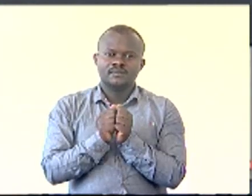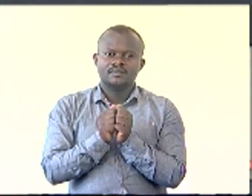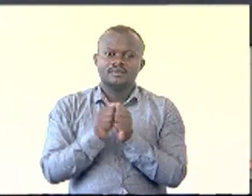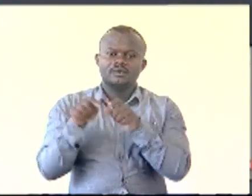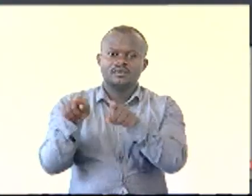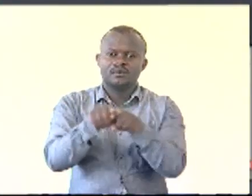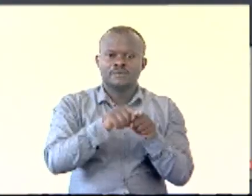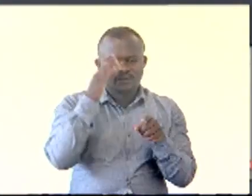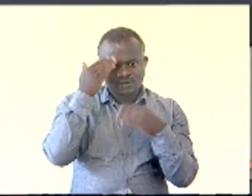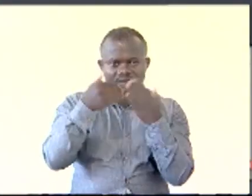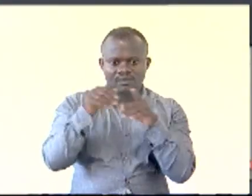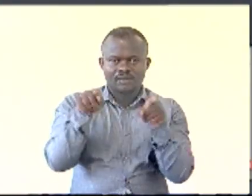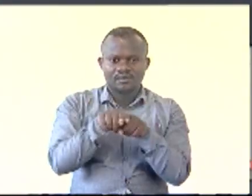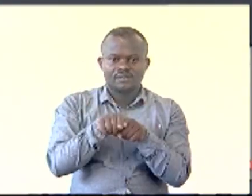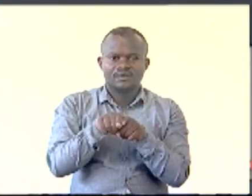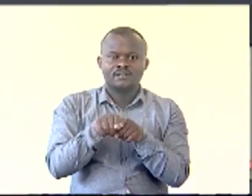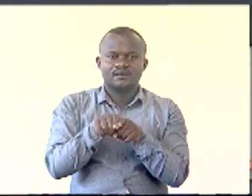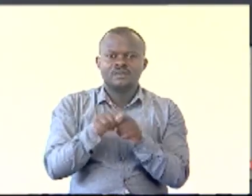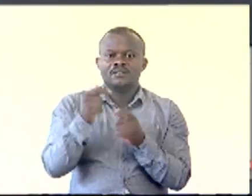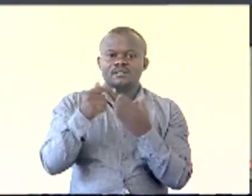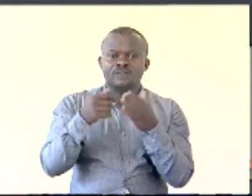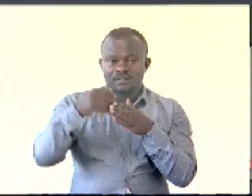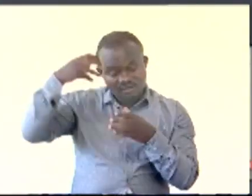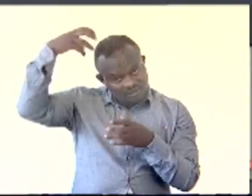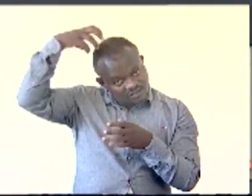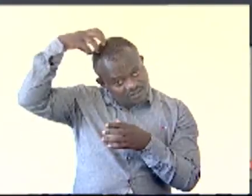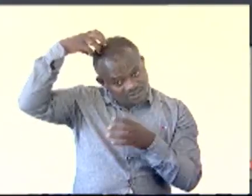commonly known as what you call sternus. They are normally, these are the bones that are found in